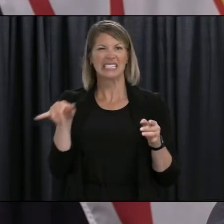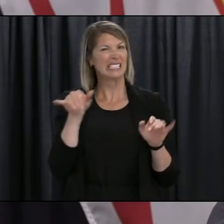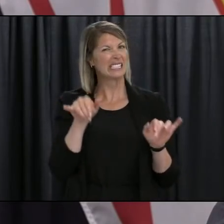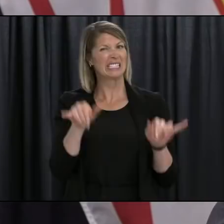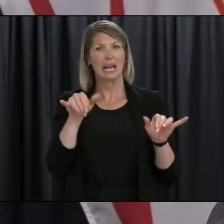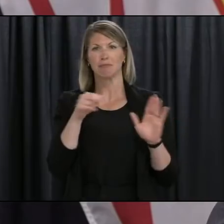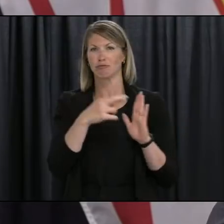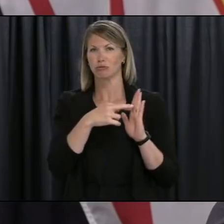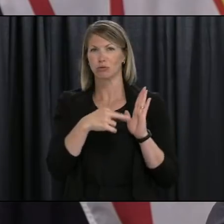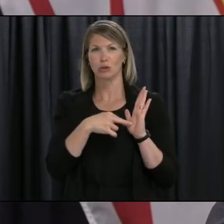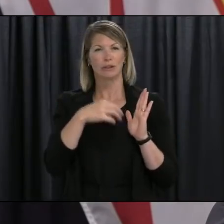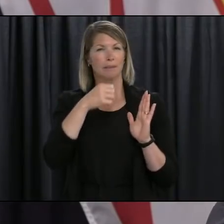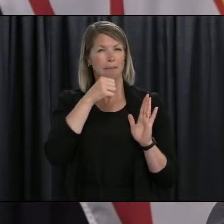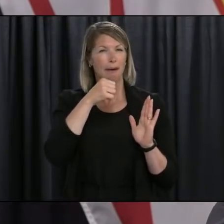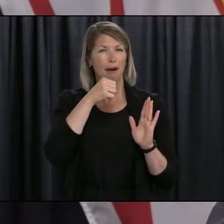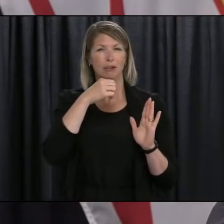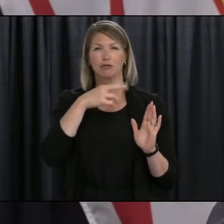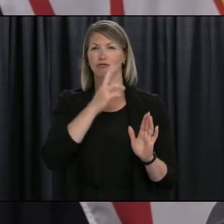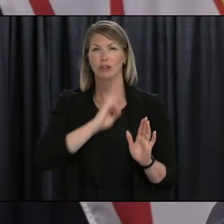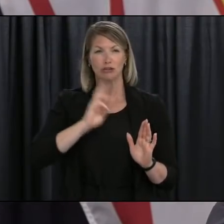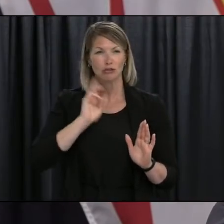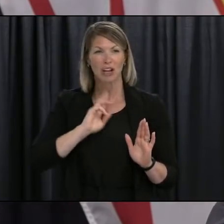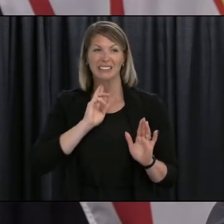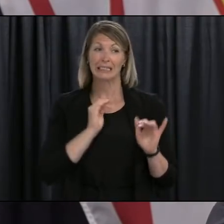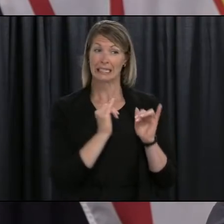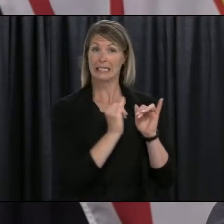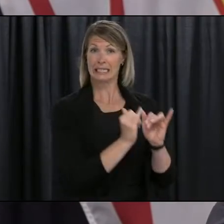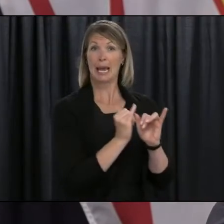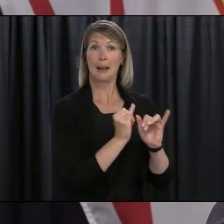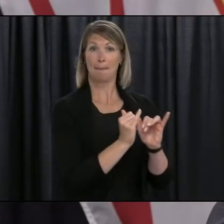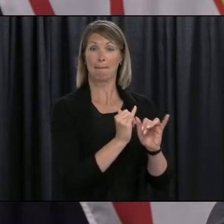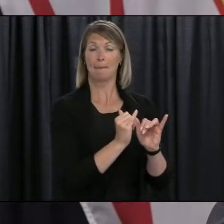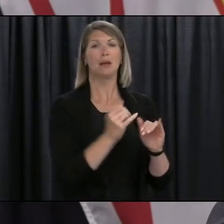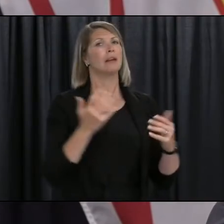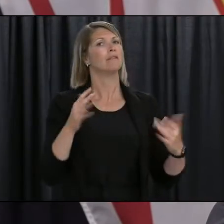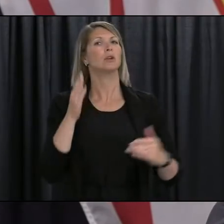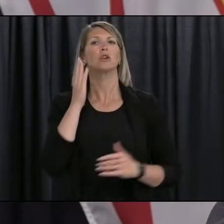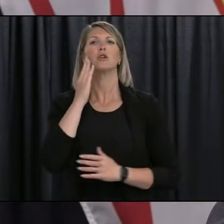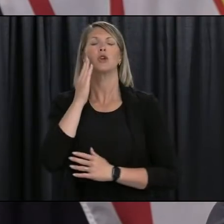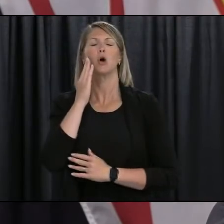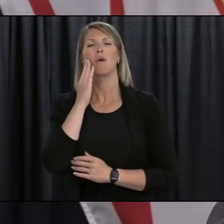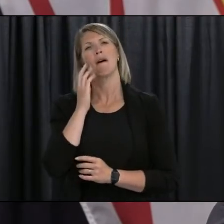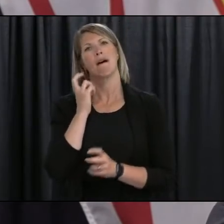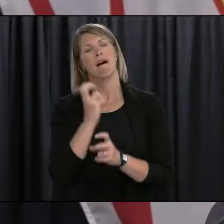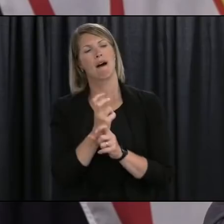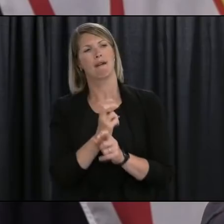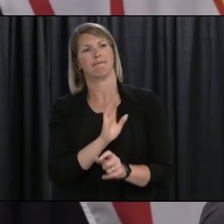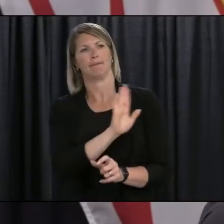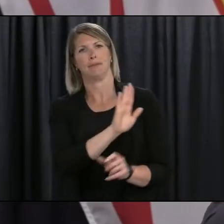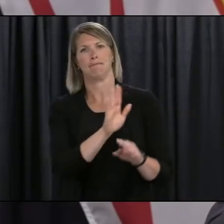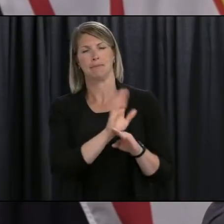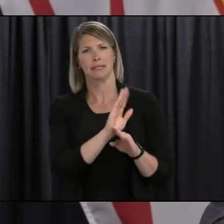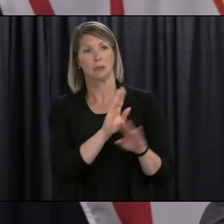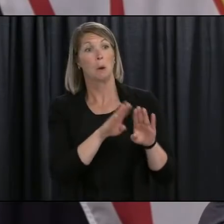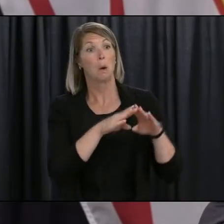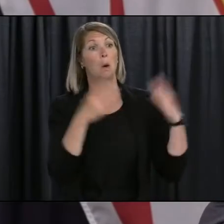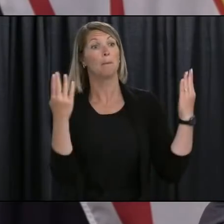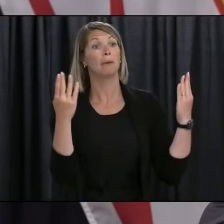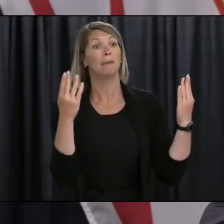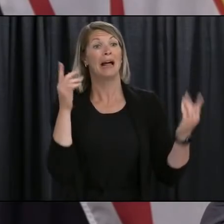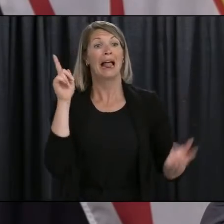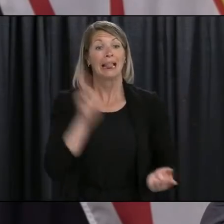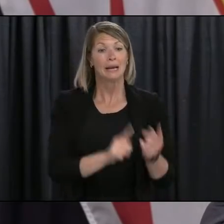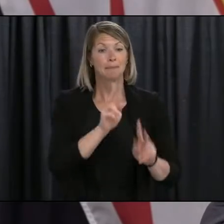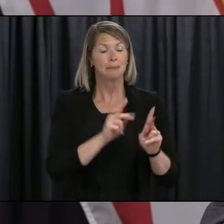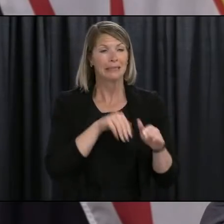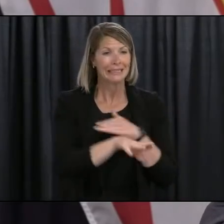and restaurants, as an example. We understand the impact that this is having, but first and foremost is we actually get into,